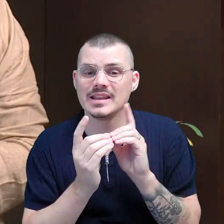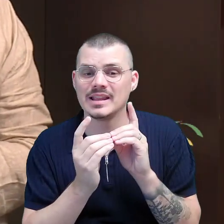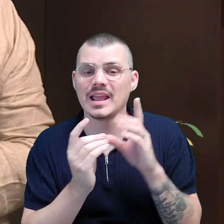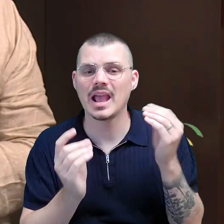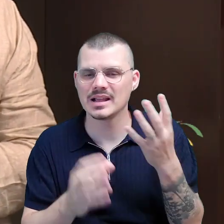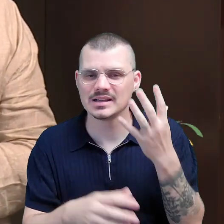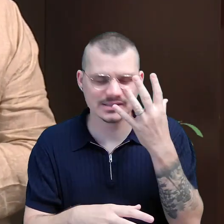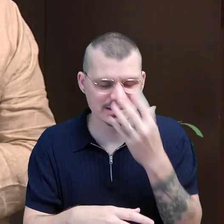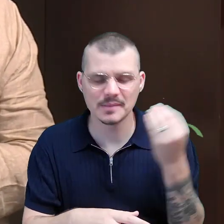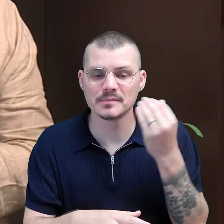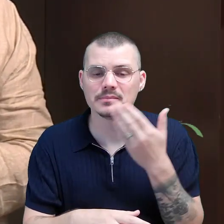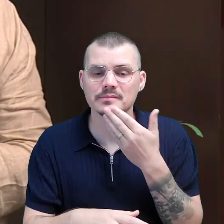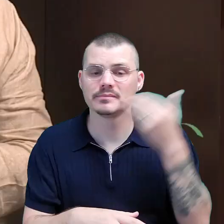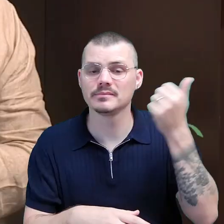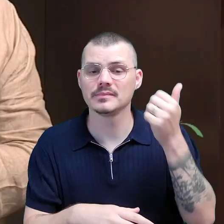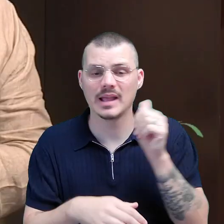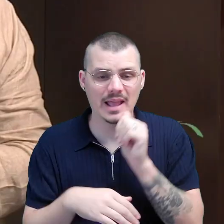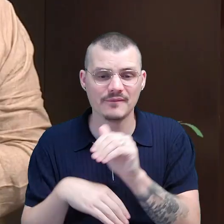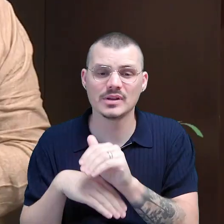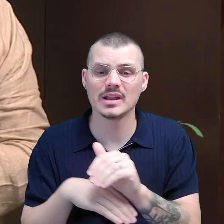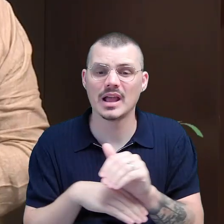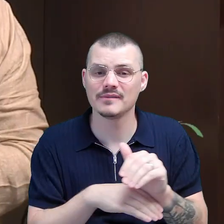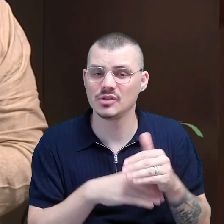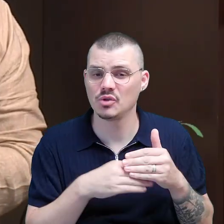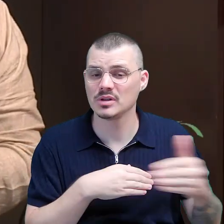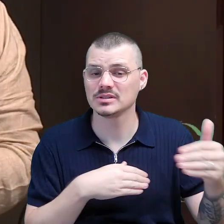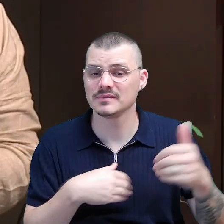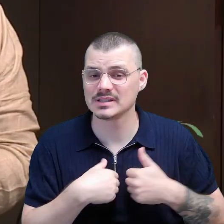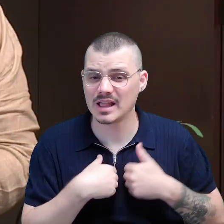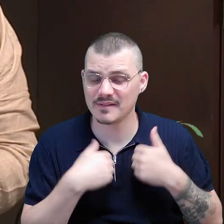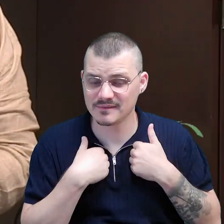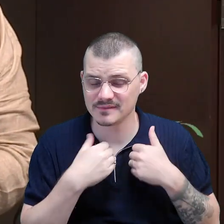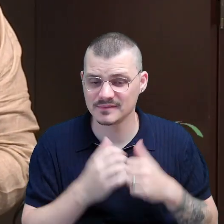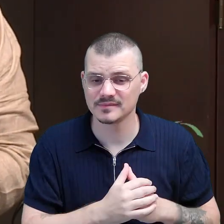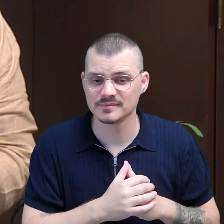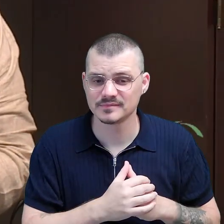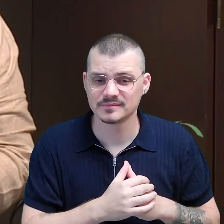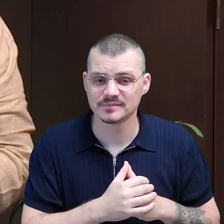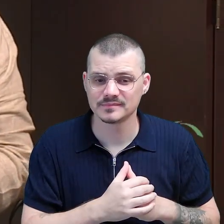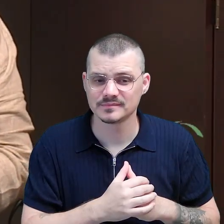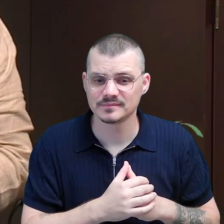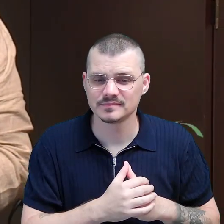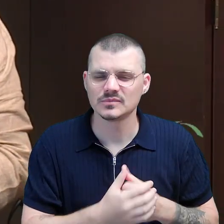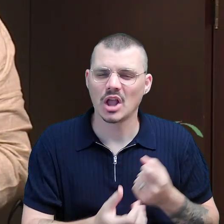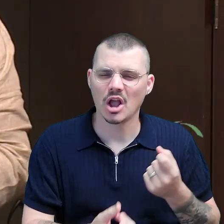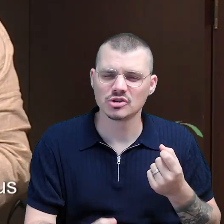started dating, and slept very well every night for the rest of his life.